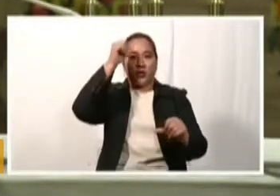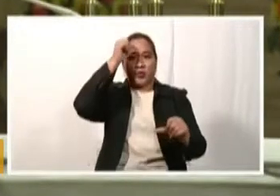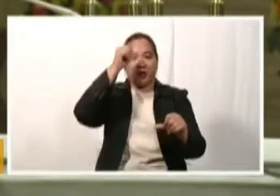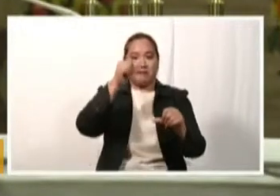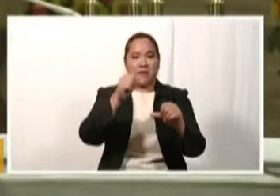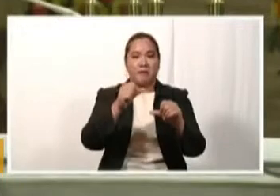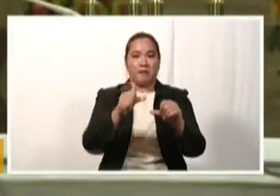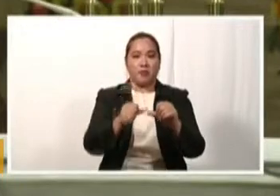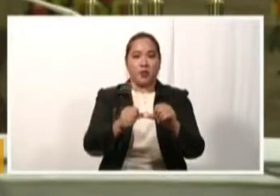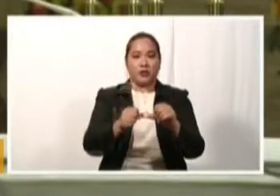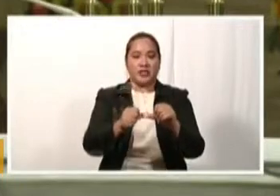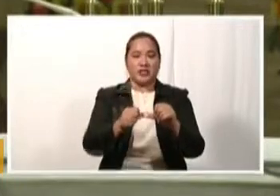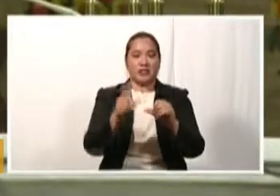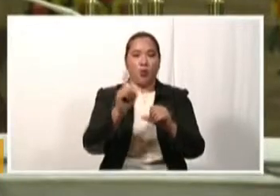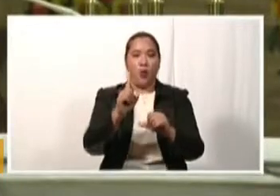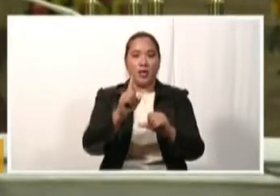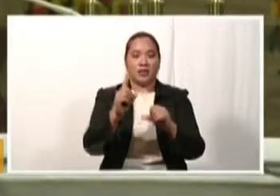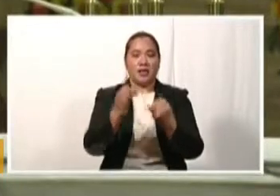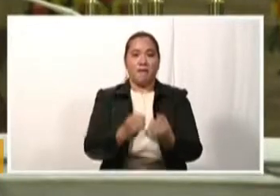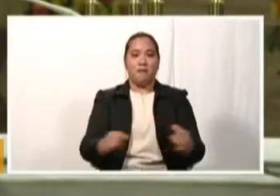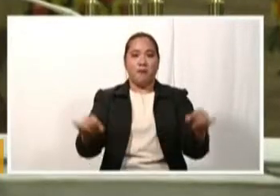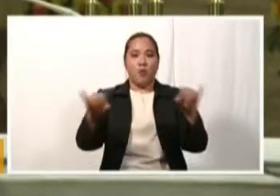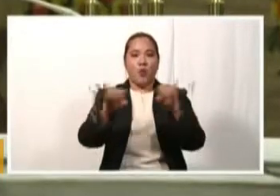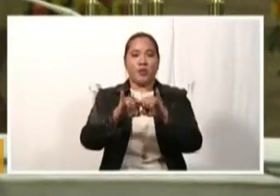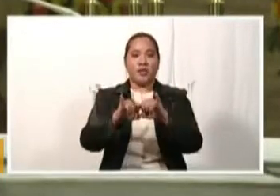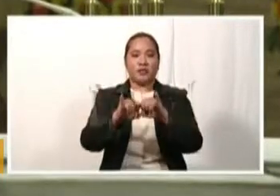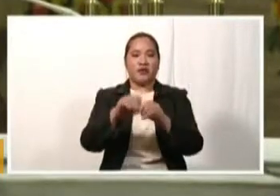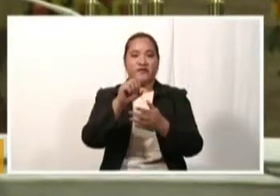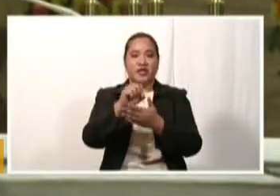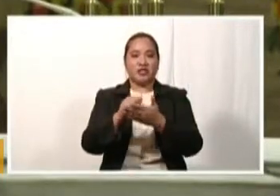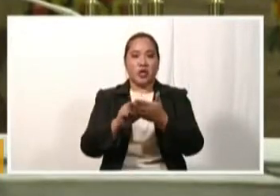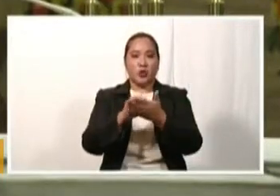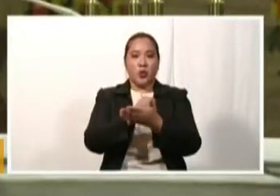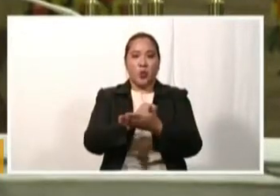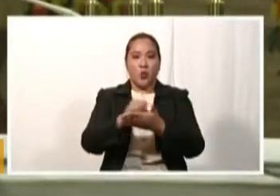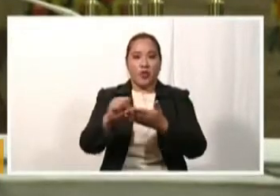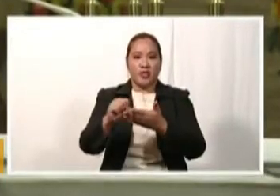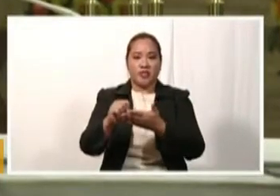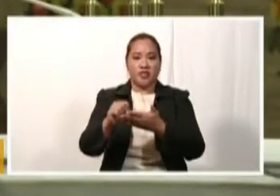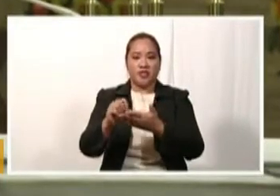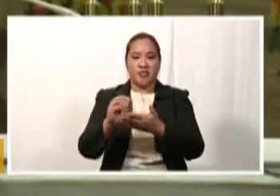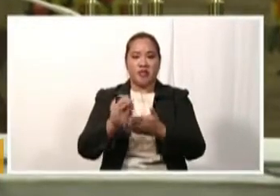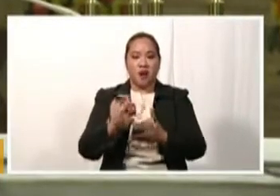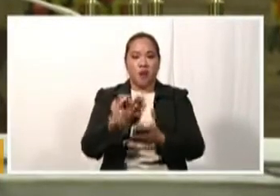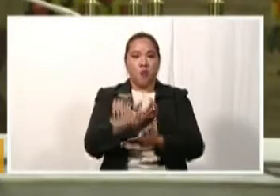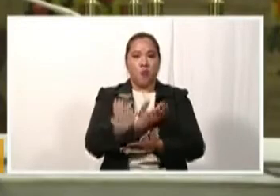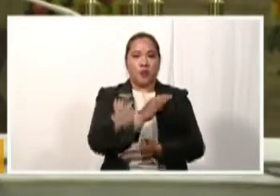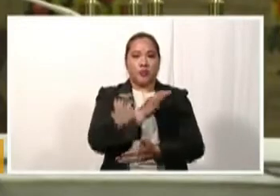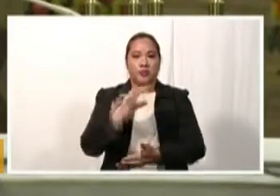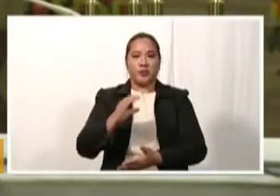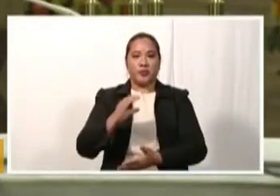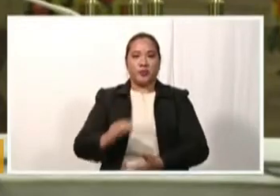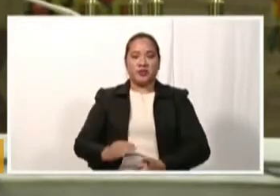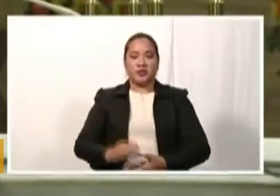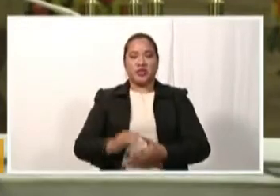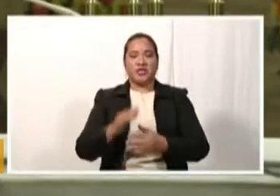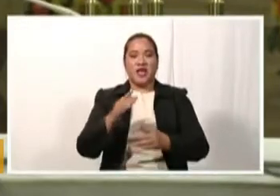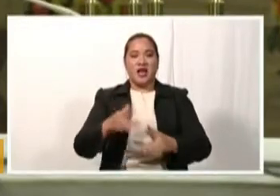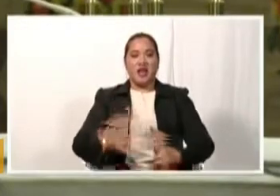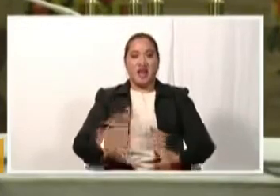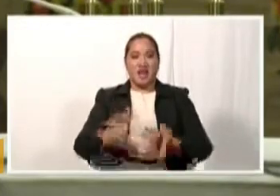remember the importance of this sacrament in our Christian lives.